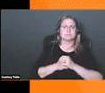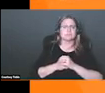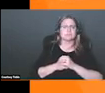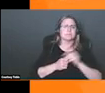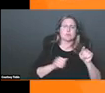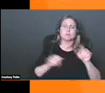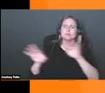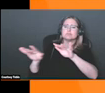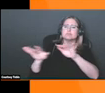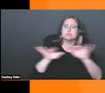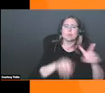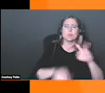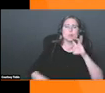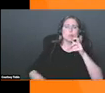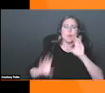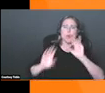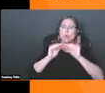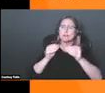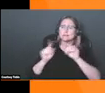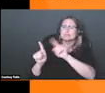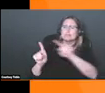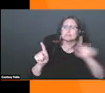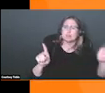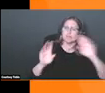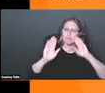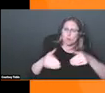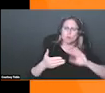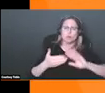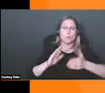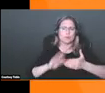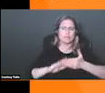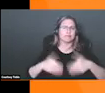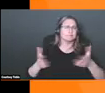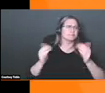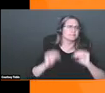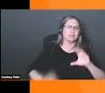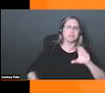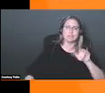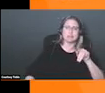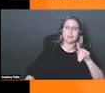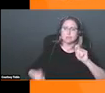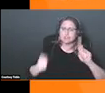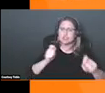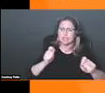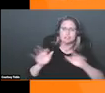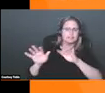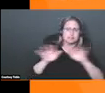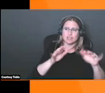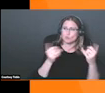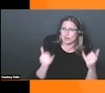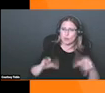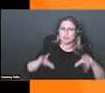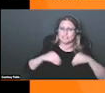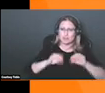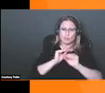foundations in a region that focused on community and climate change solutions, and they weren't accepting any